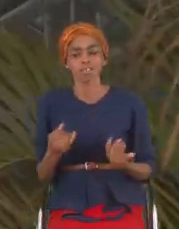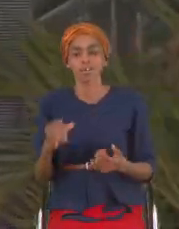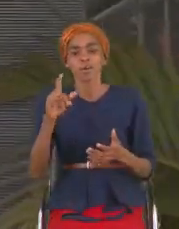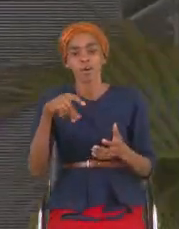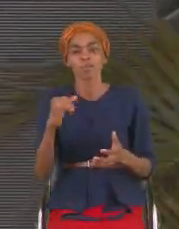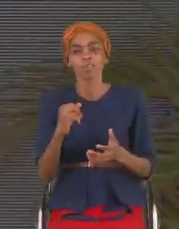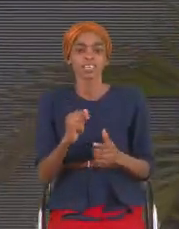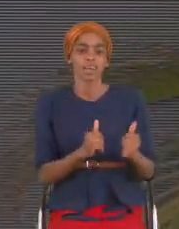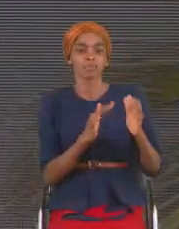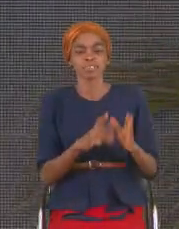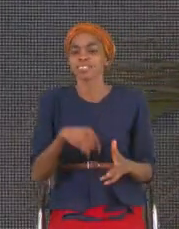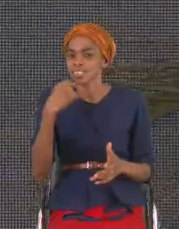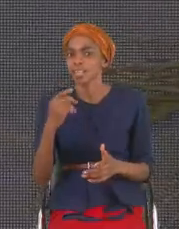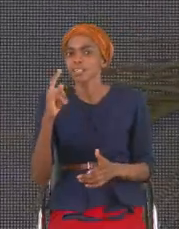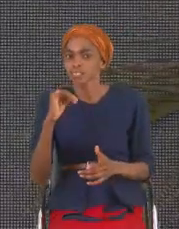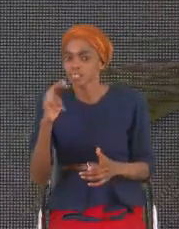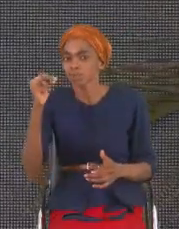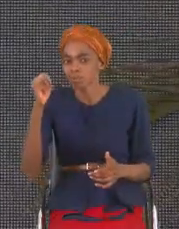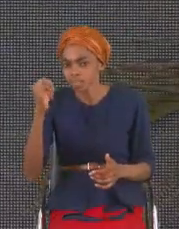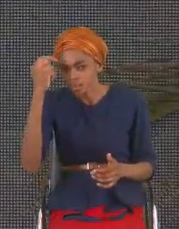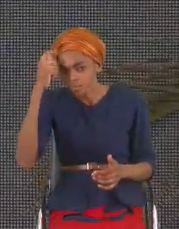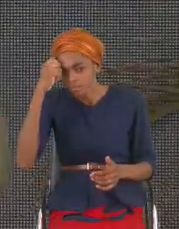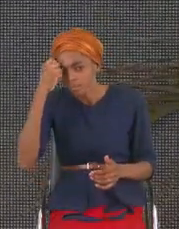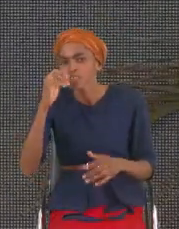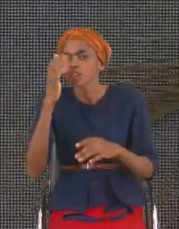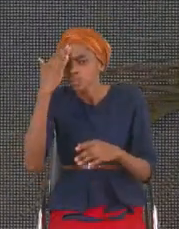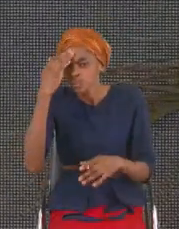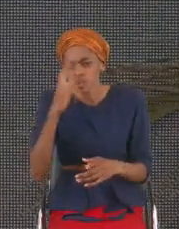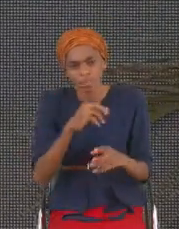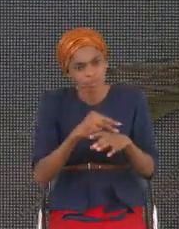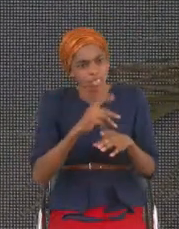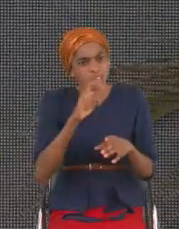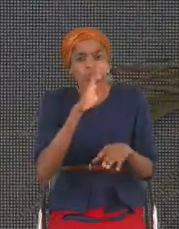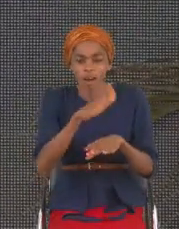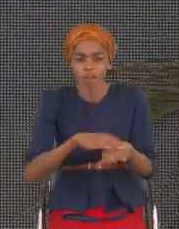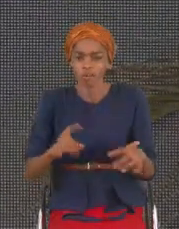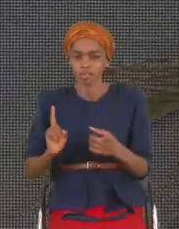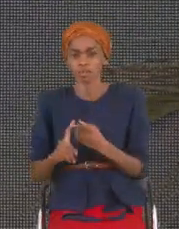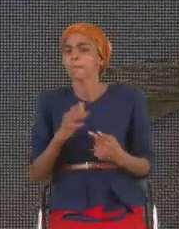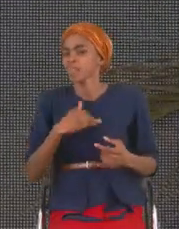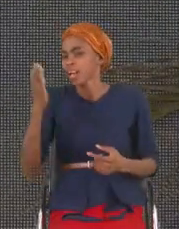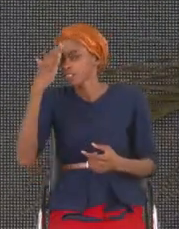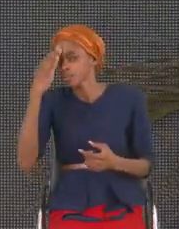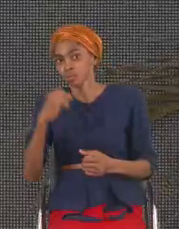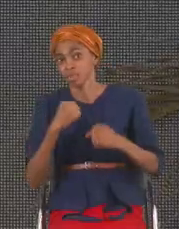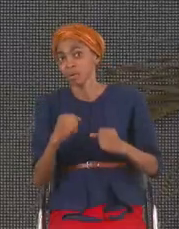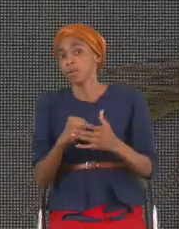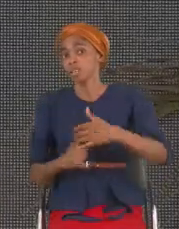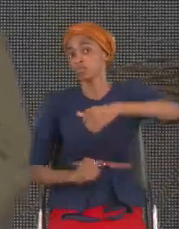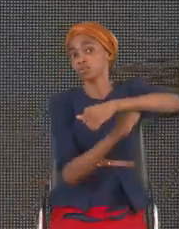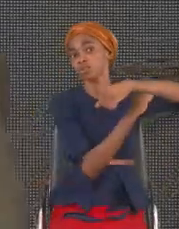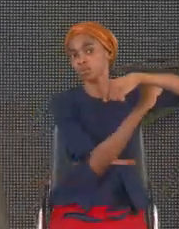said, Timothy, know the ministry you are called to, and know the power that supports you, and